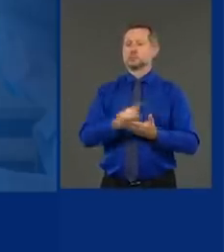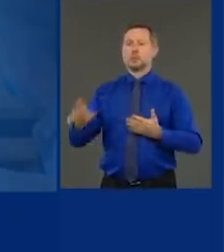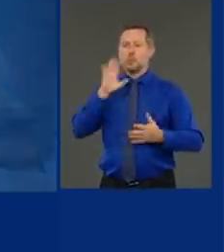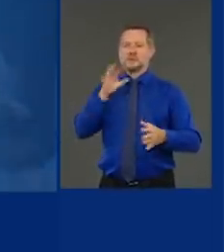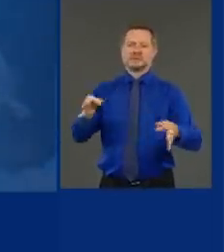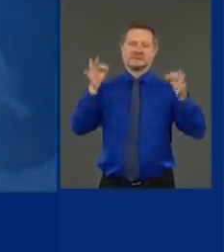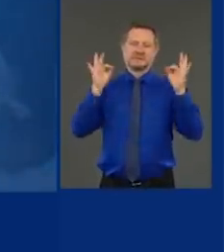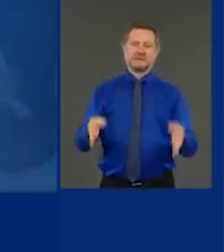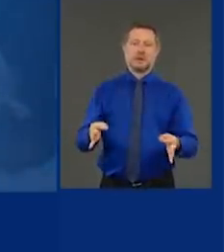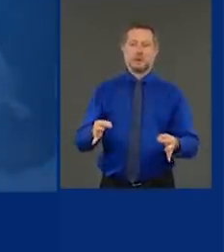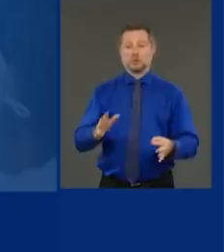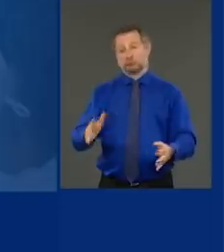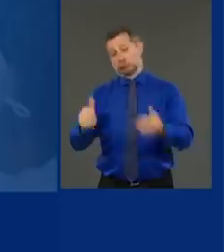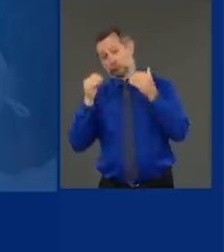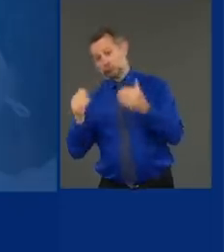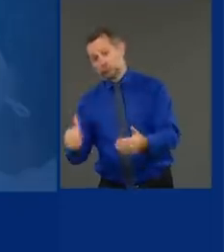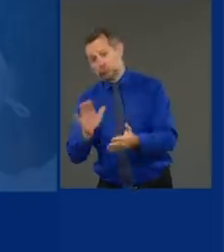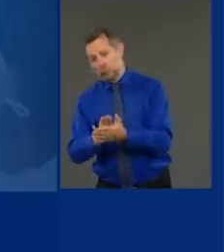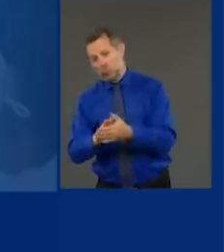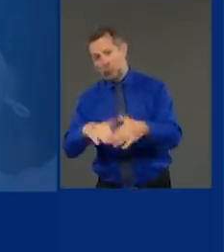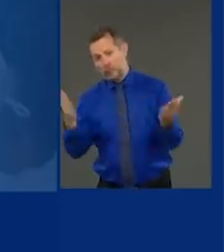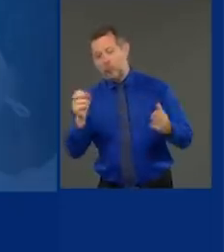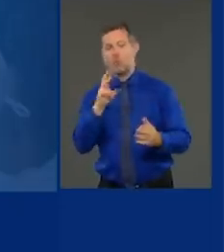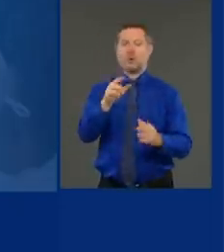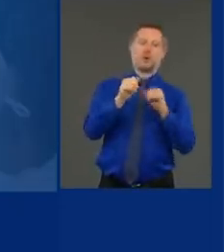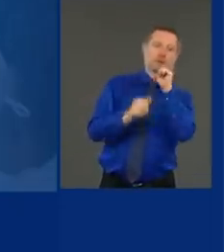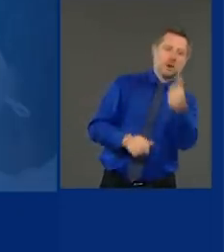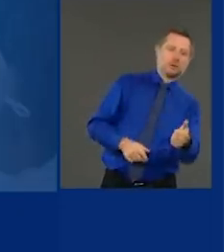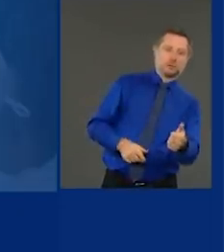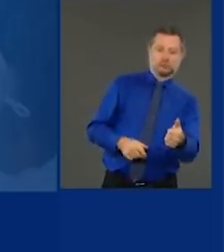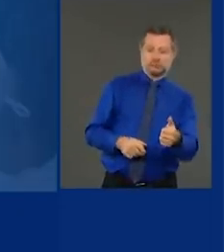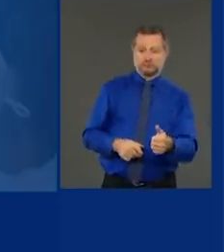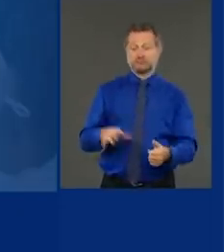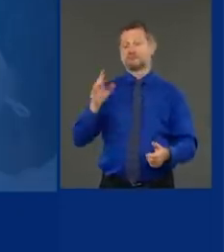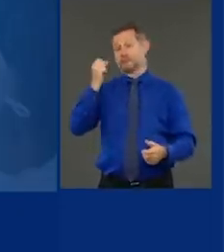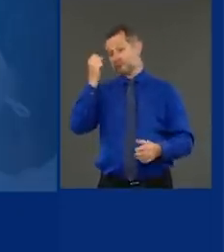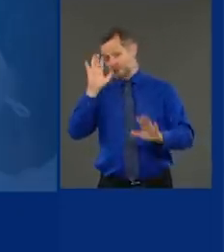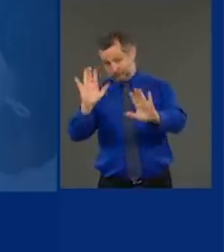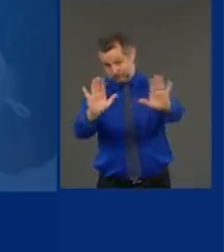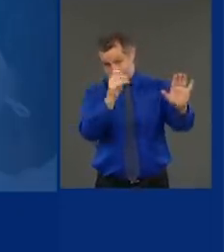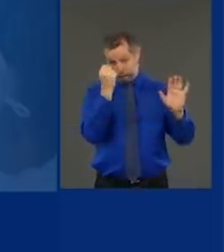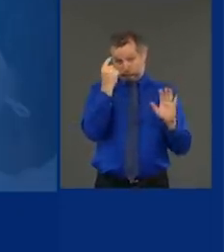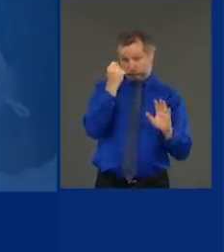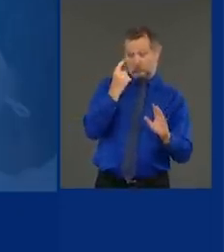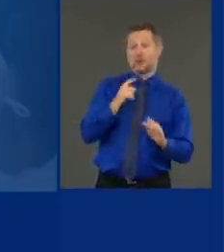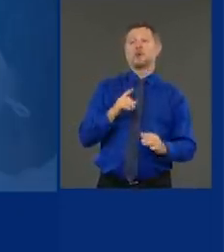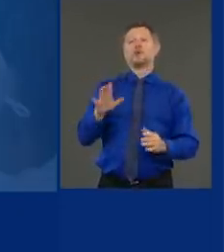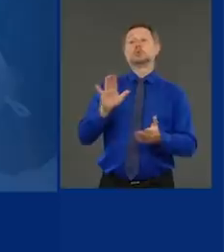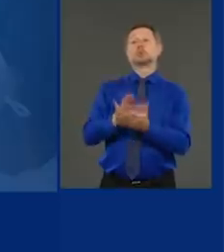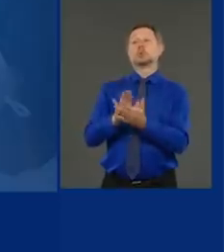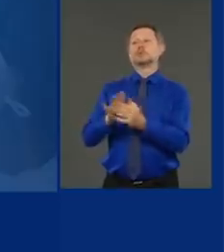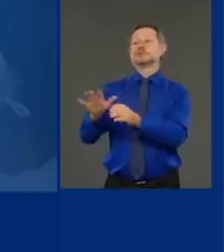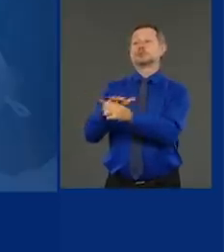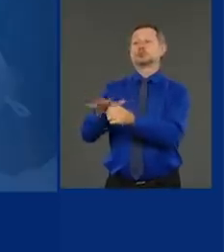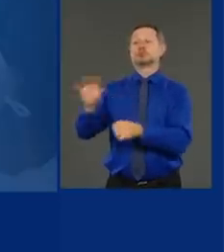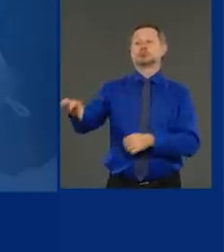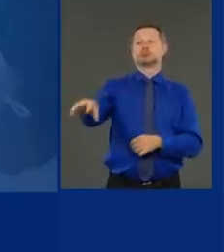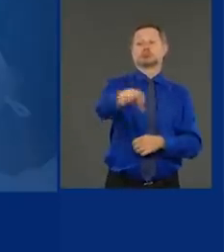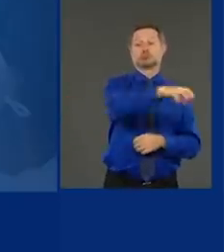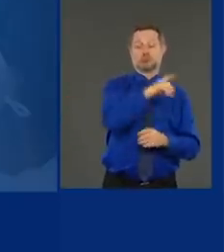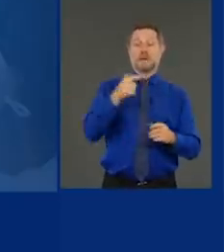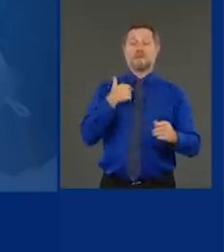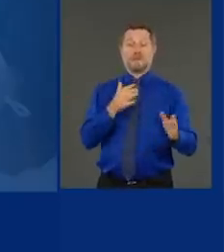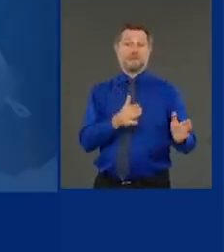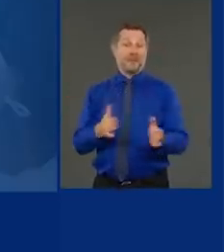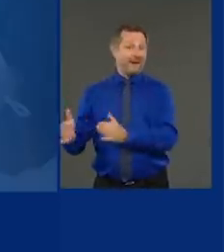whether or not we're going to reopen schools. But just because a district puts out a plan doesn't